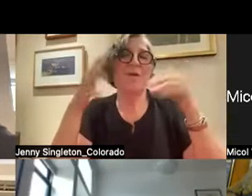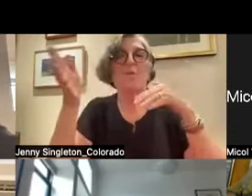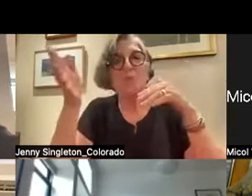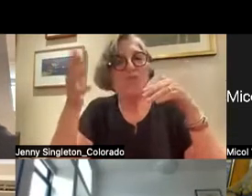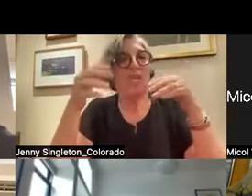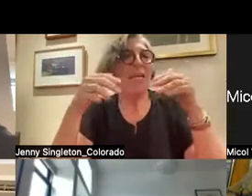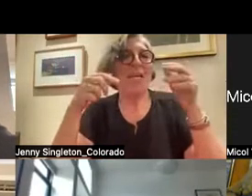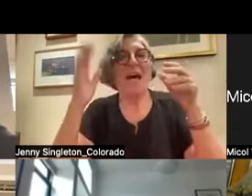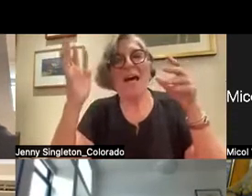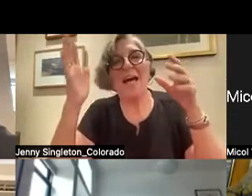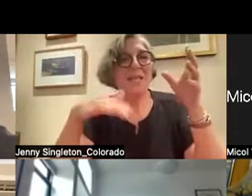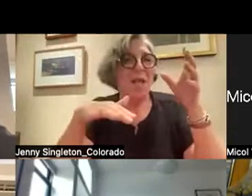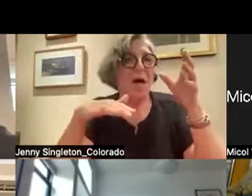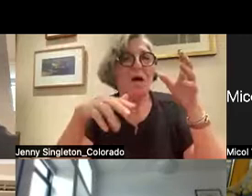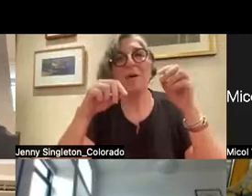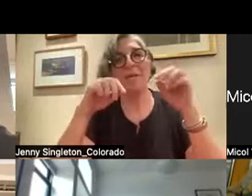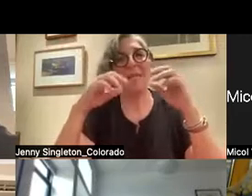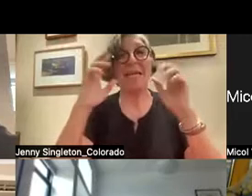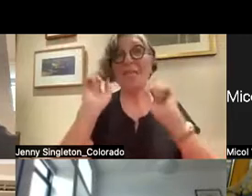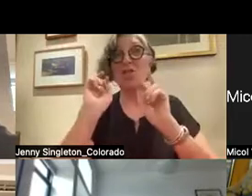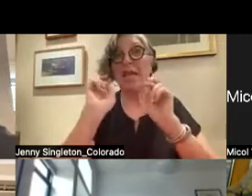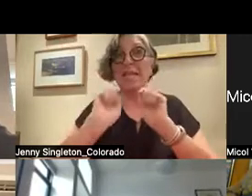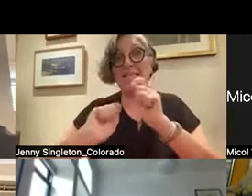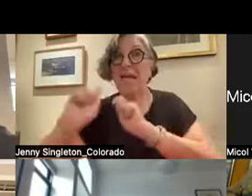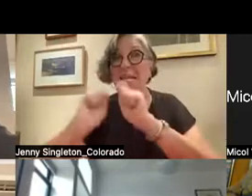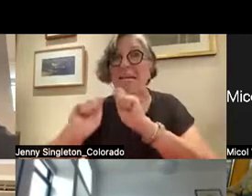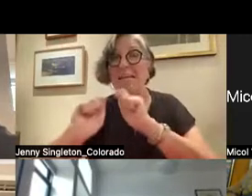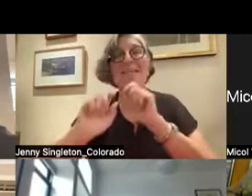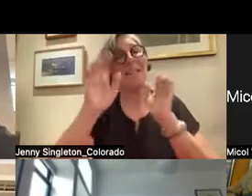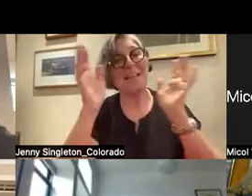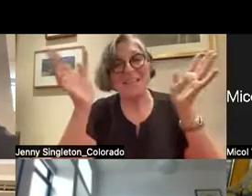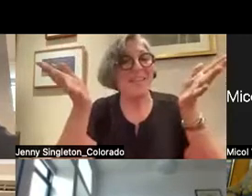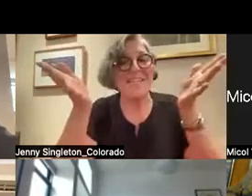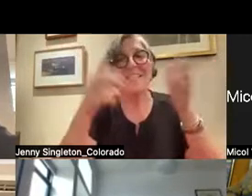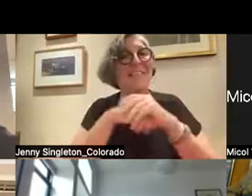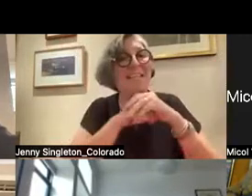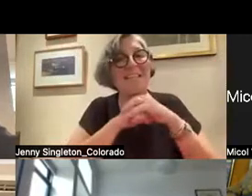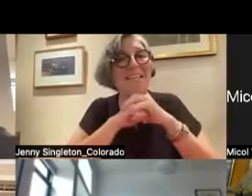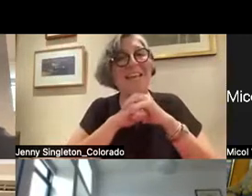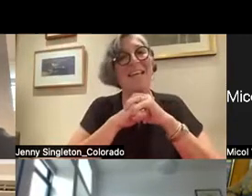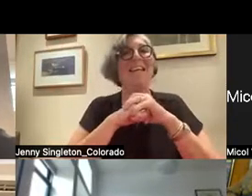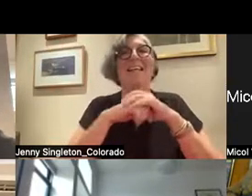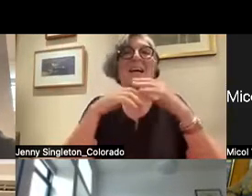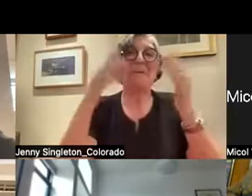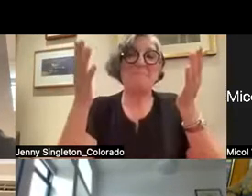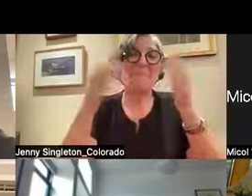of code switching and high and low and English-like signing that I didn't discuss